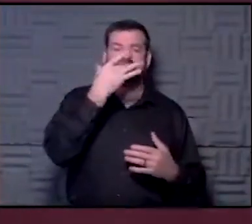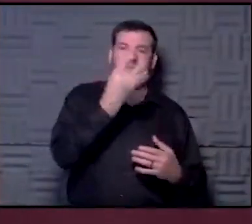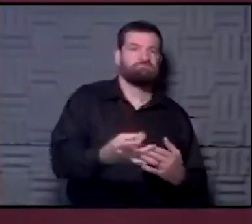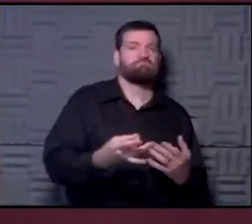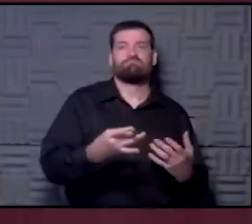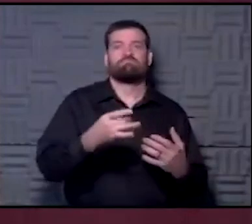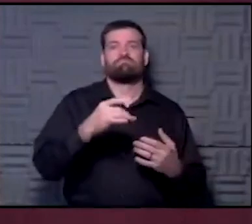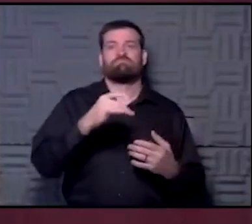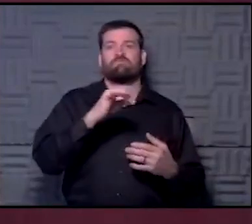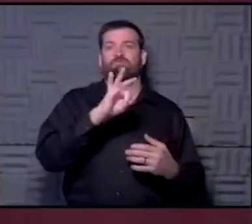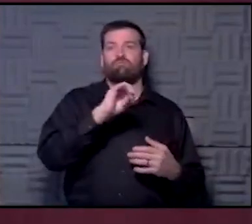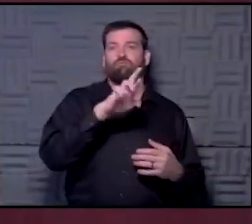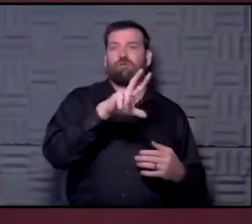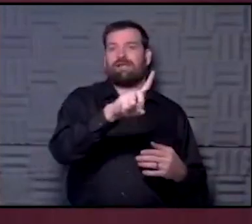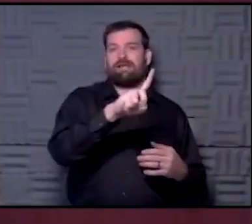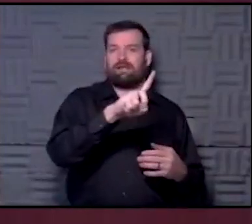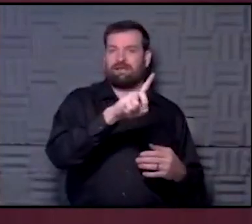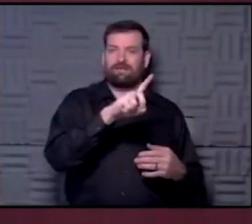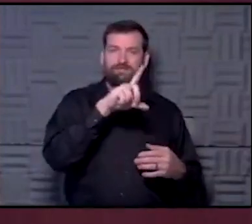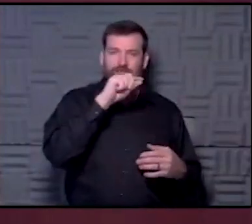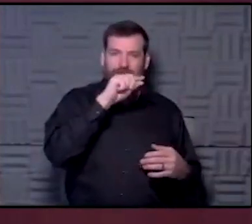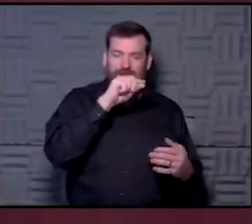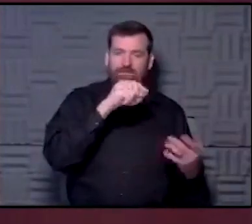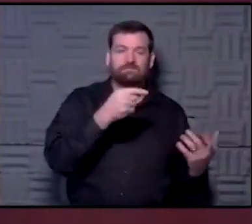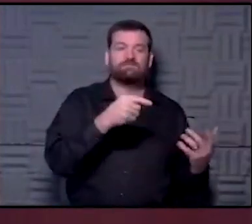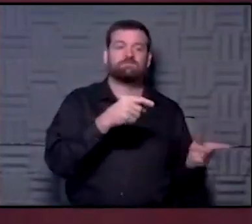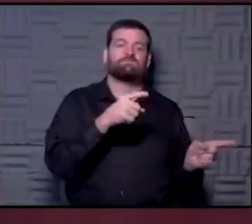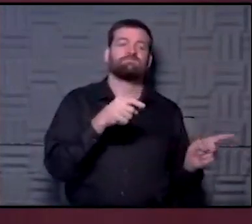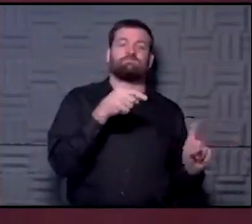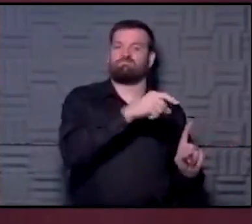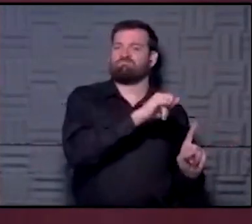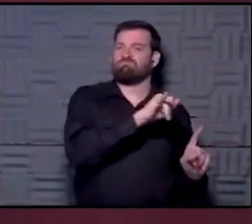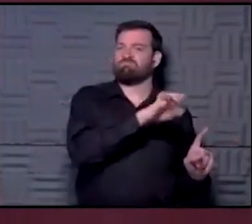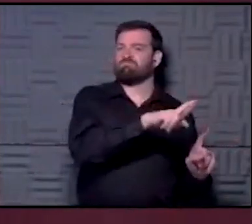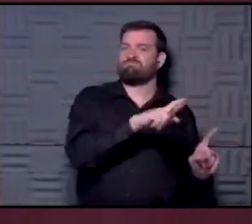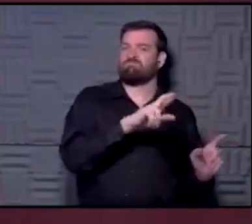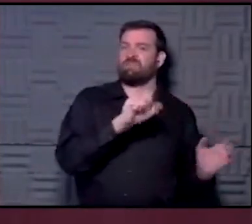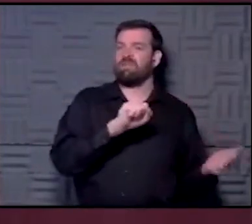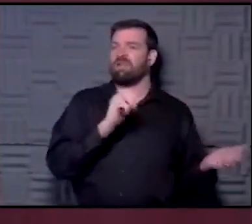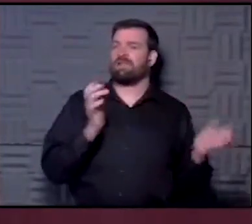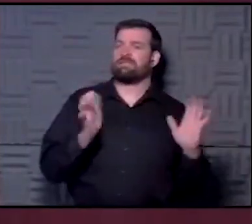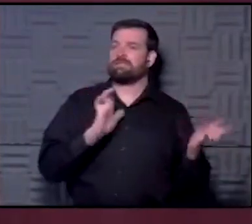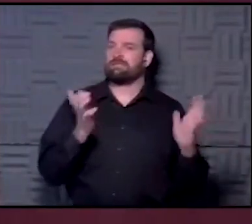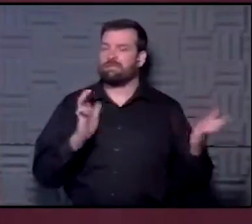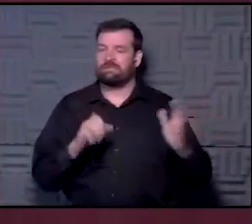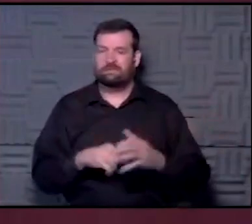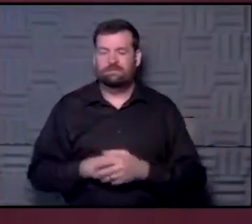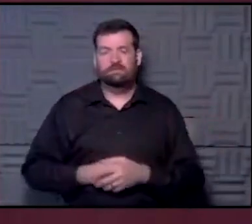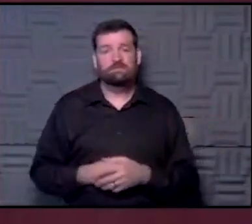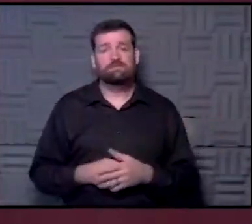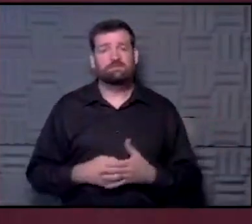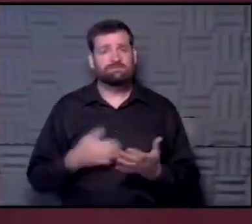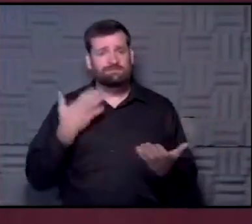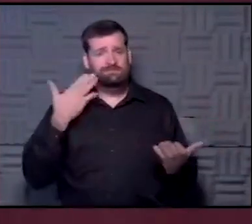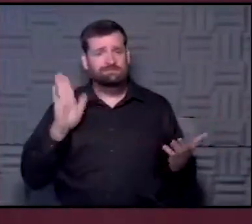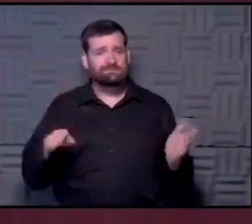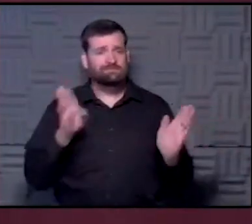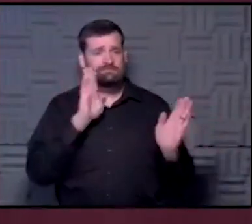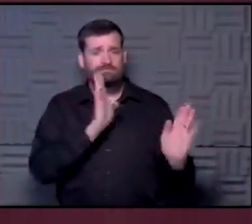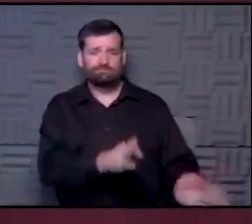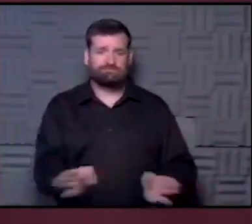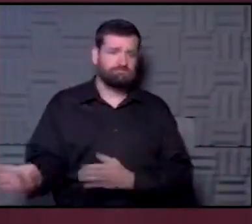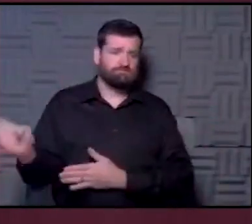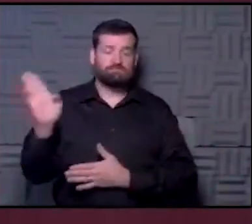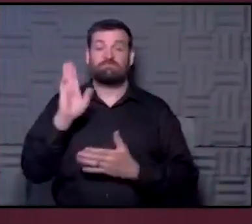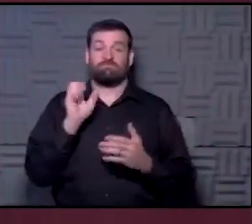do the faux fried chicken sometimes to kind of balance out the fried chicken intake, and, prepare it the same and